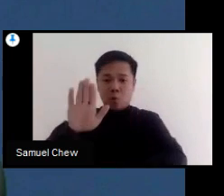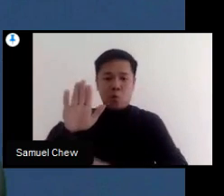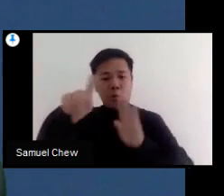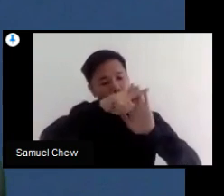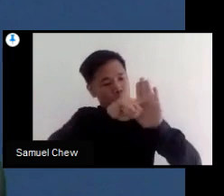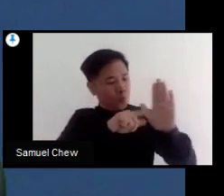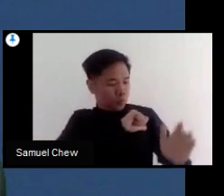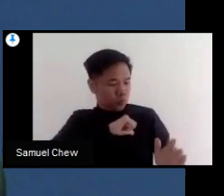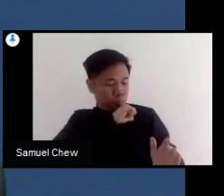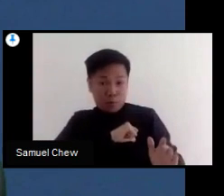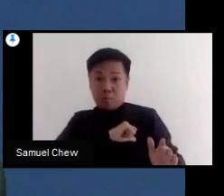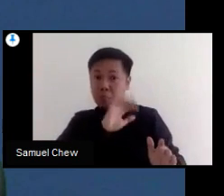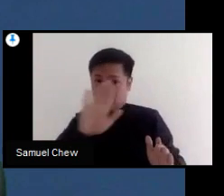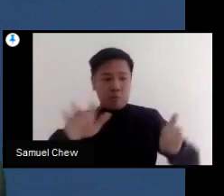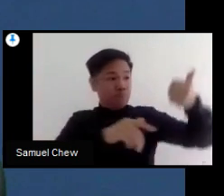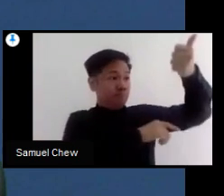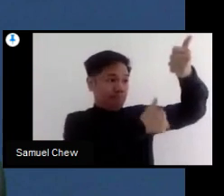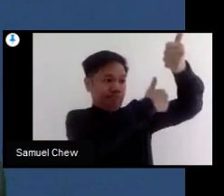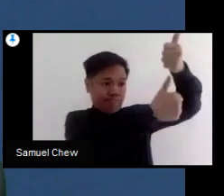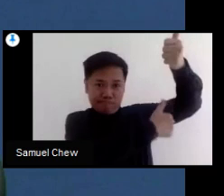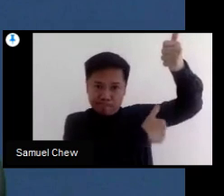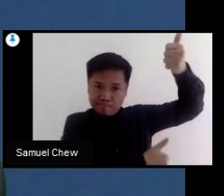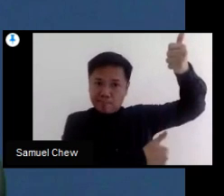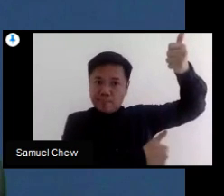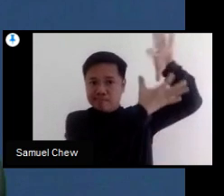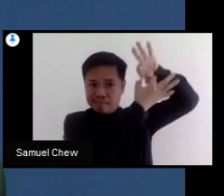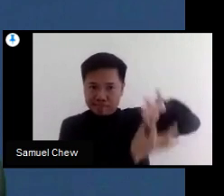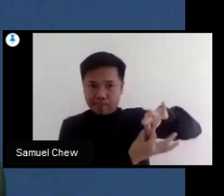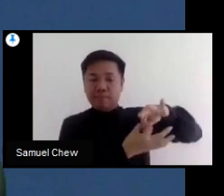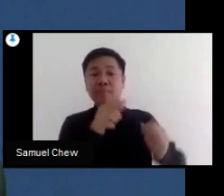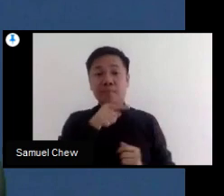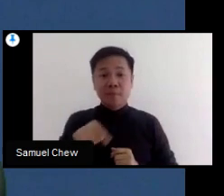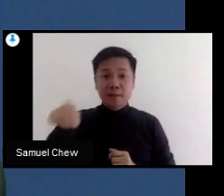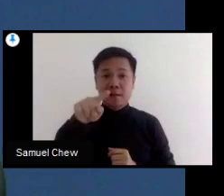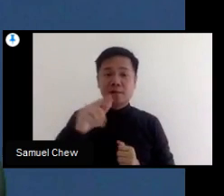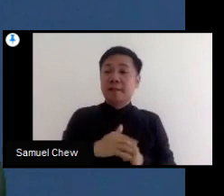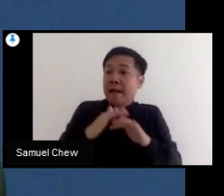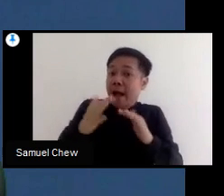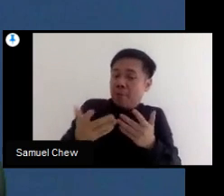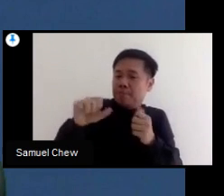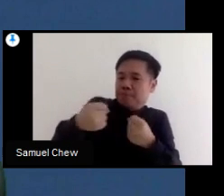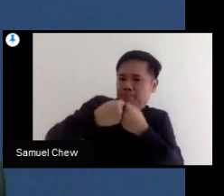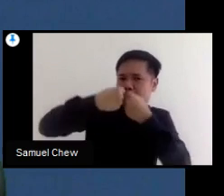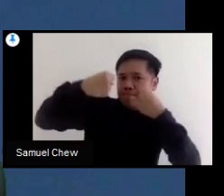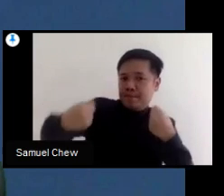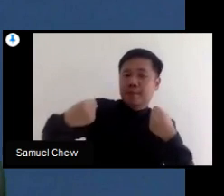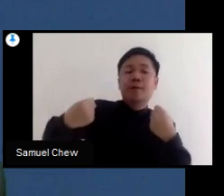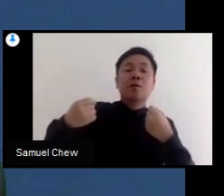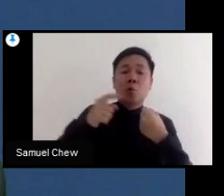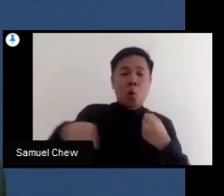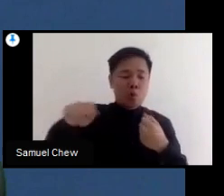and subnational level, and also the indication of gradual expansion of those commitments